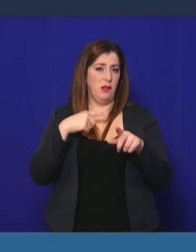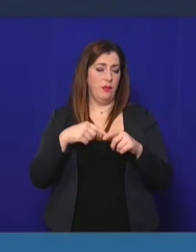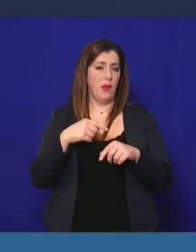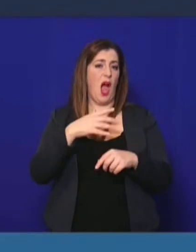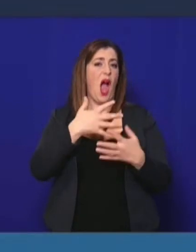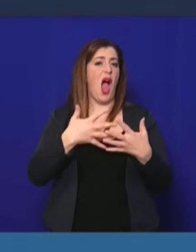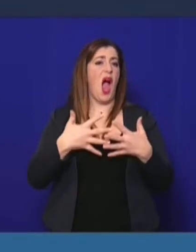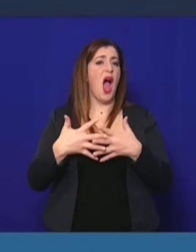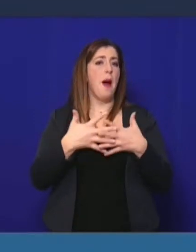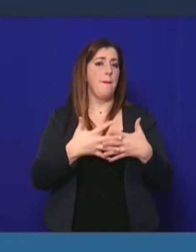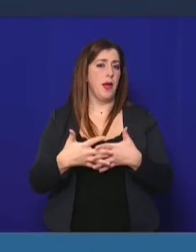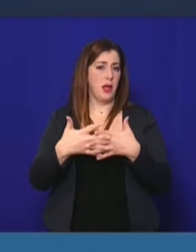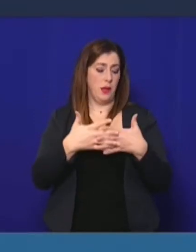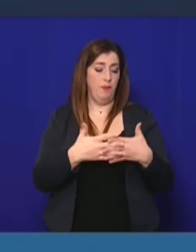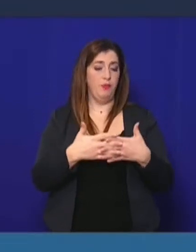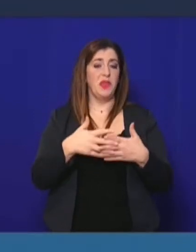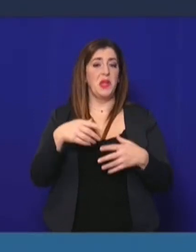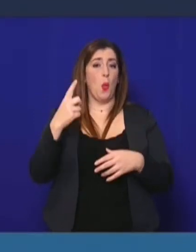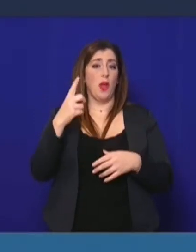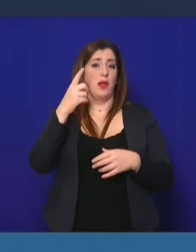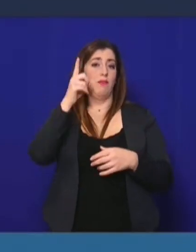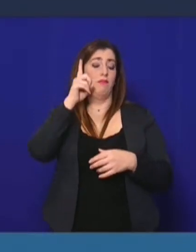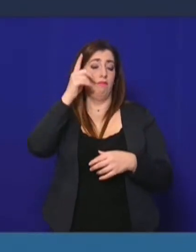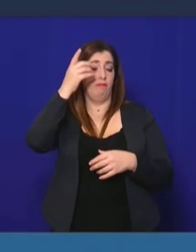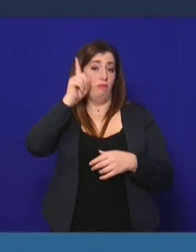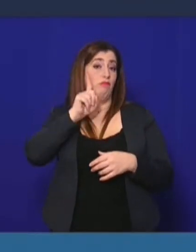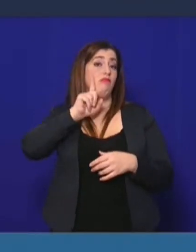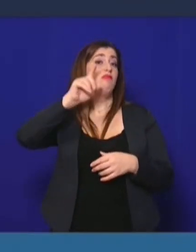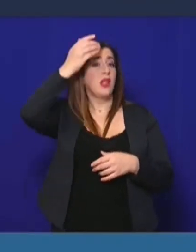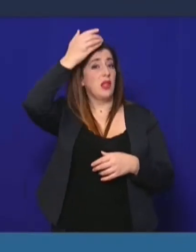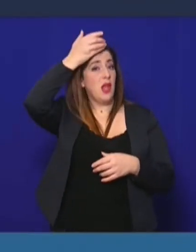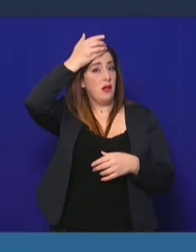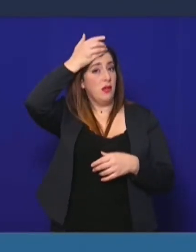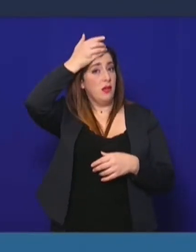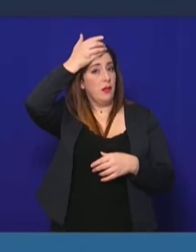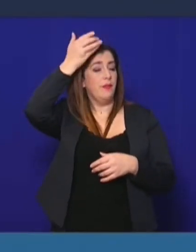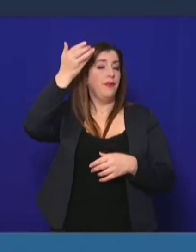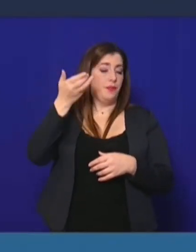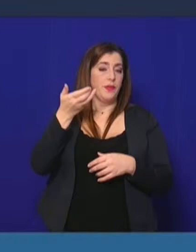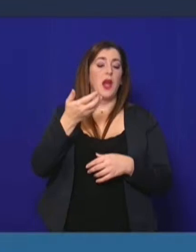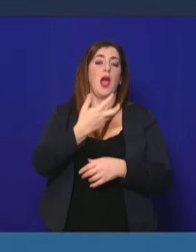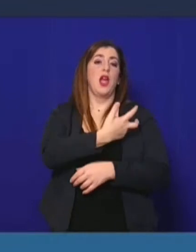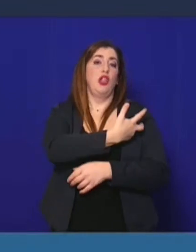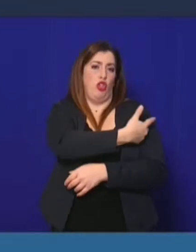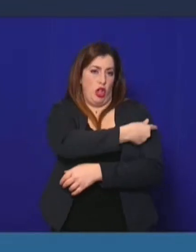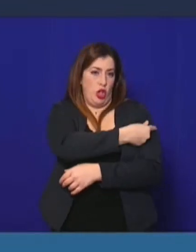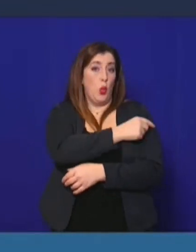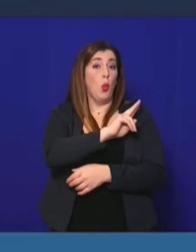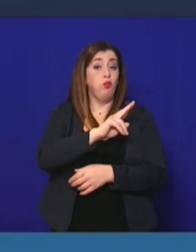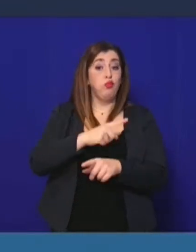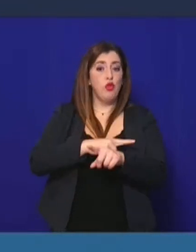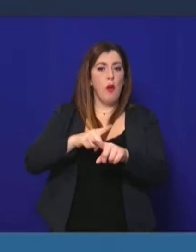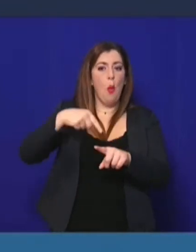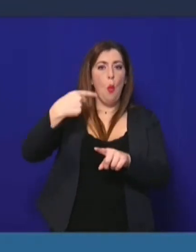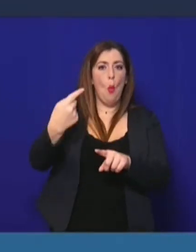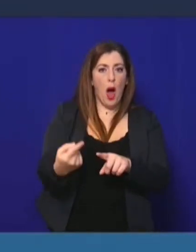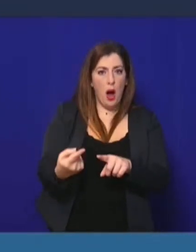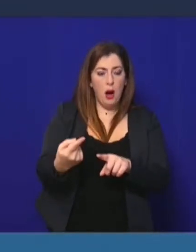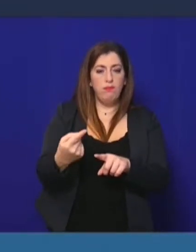f'reġjun f'Kalifornja fejn propju din ħadet it-tilqima però wara ġimgħa mbagħad ħarġet li hija pożittiva. Hemm diversi